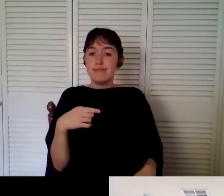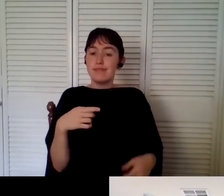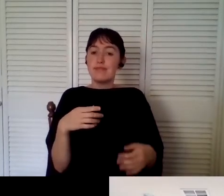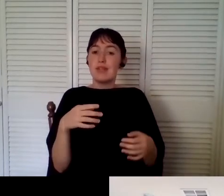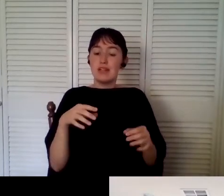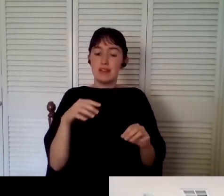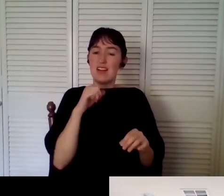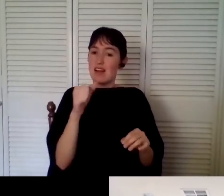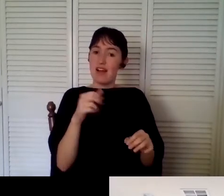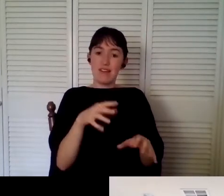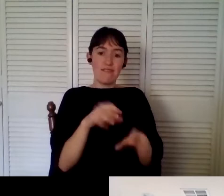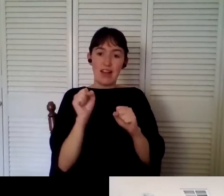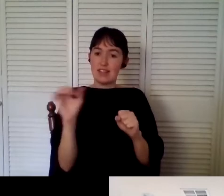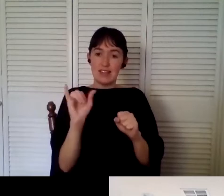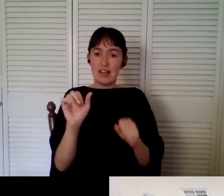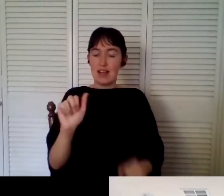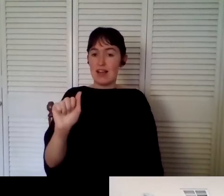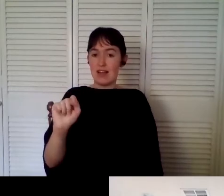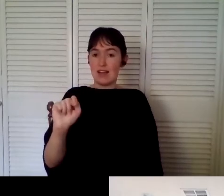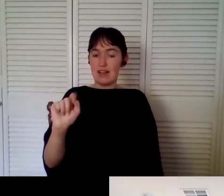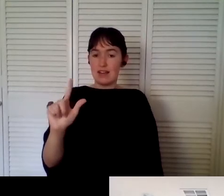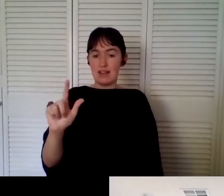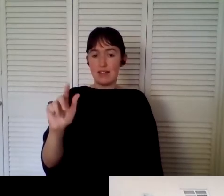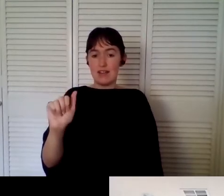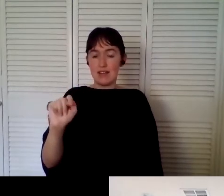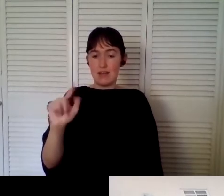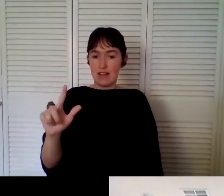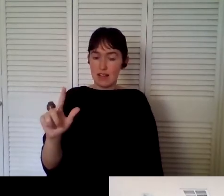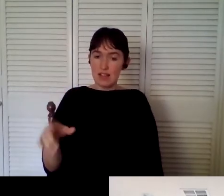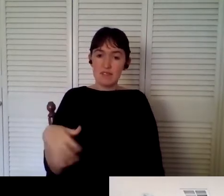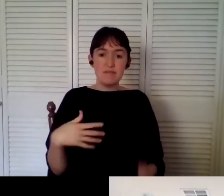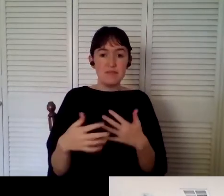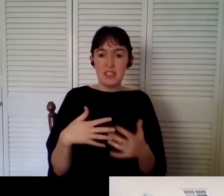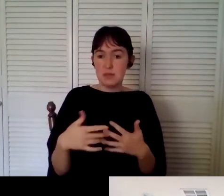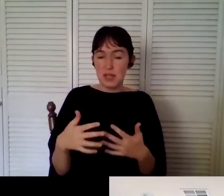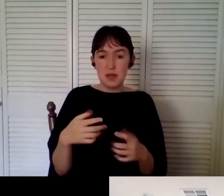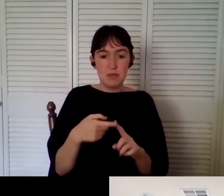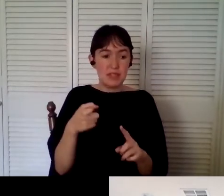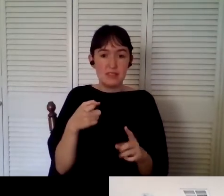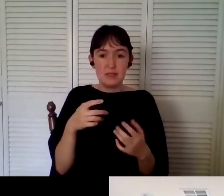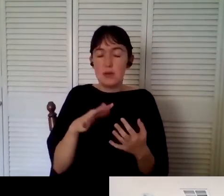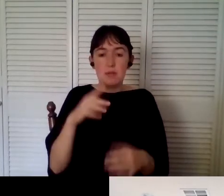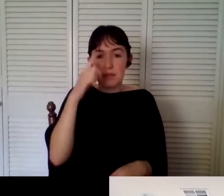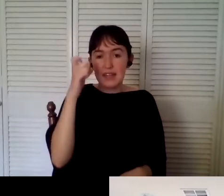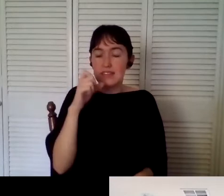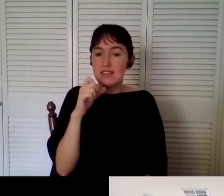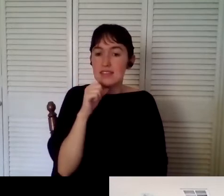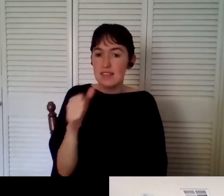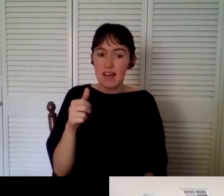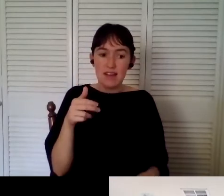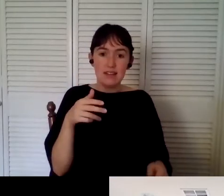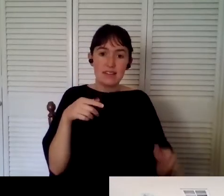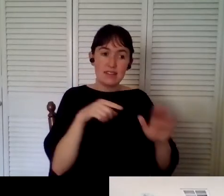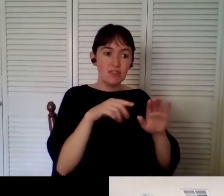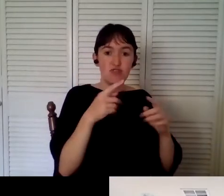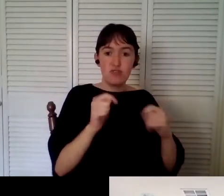Right. Which matters less because you're not hunting Ice Age woolly mammoth, right? You're hunting a deer which has thinner skin to begin with. Right. Though there are many societies